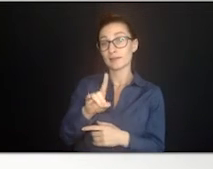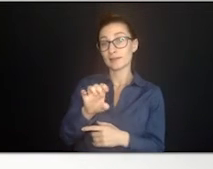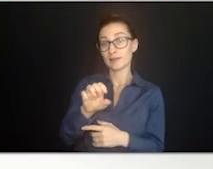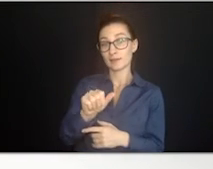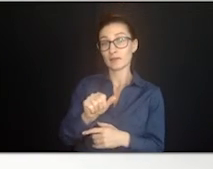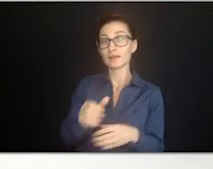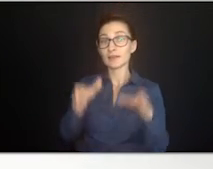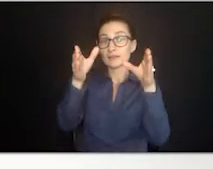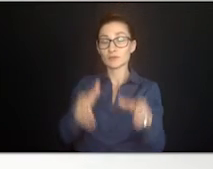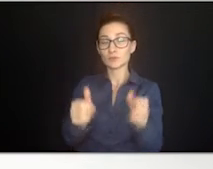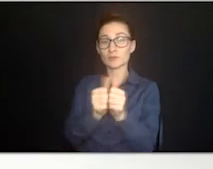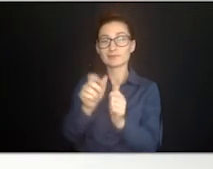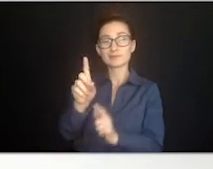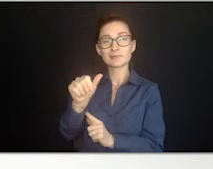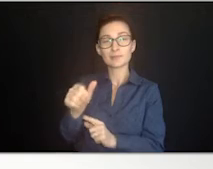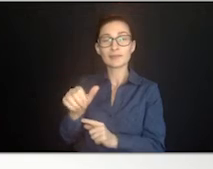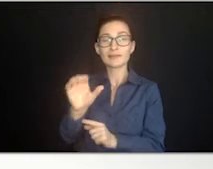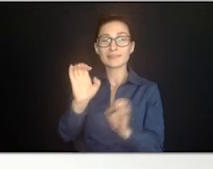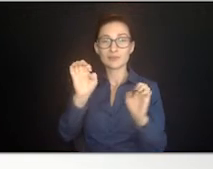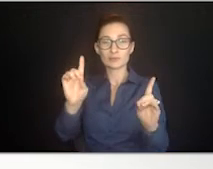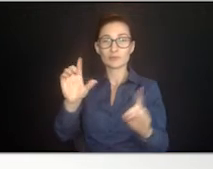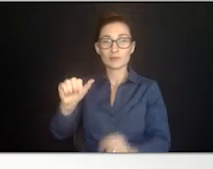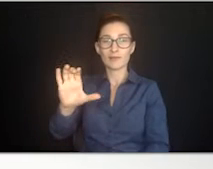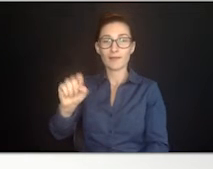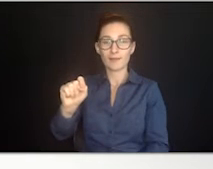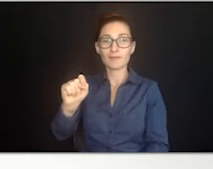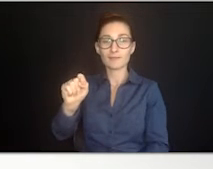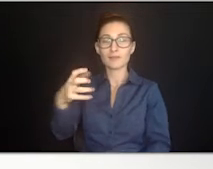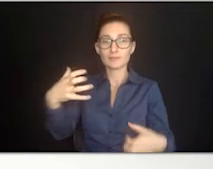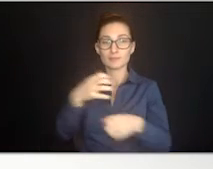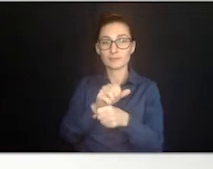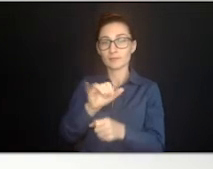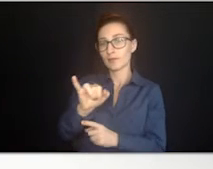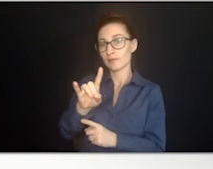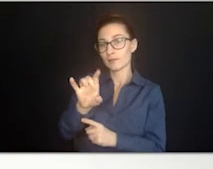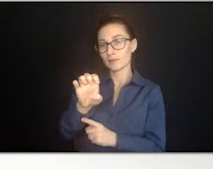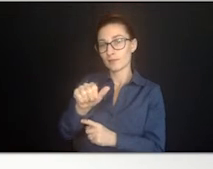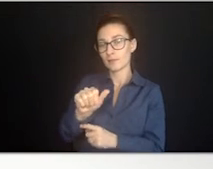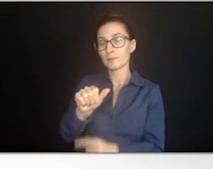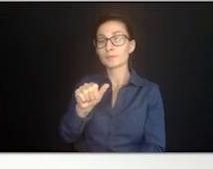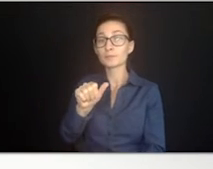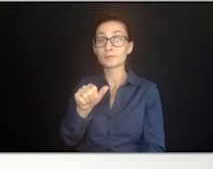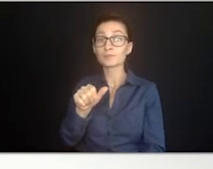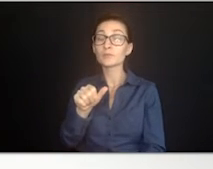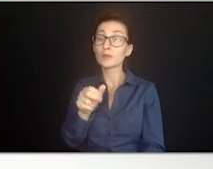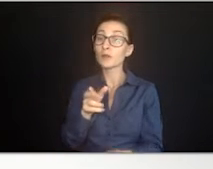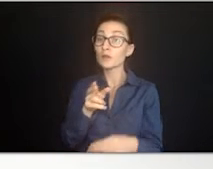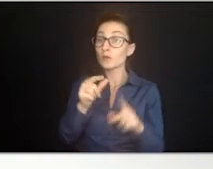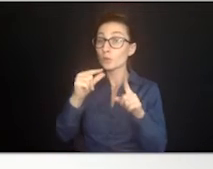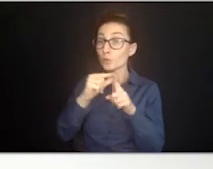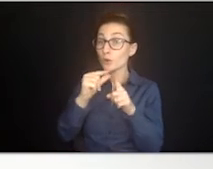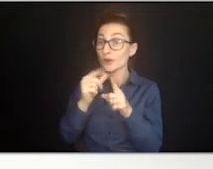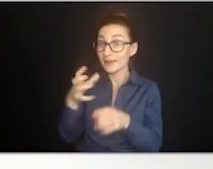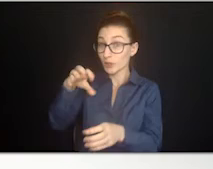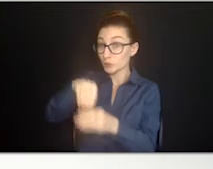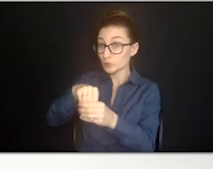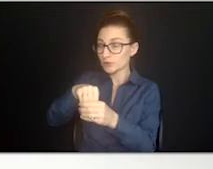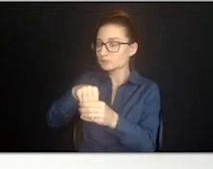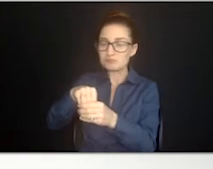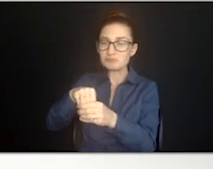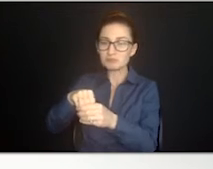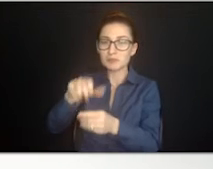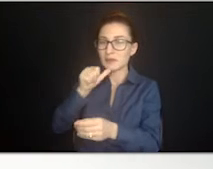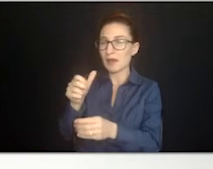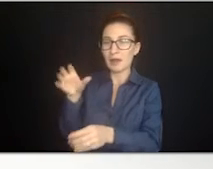IDEA. This is the Individuals with Disabilities Education Act. Now, the word inclusion is not specified